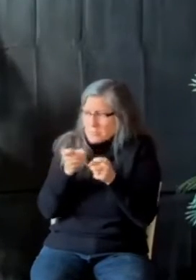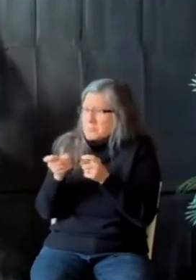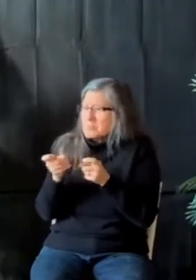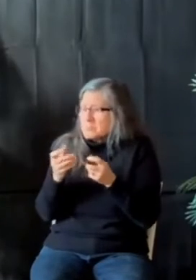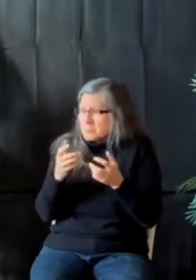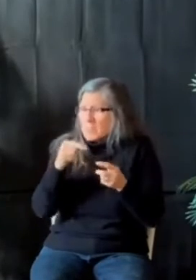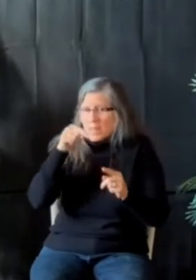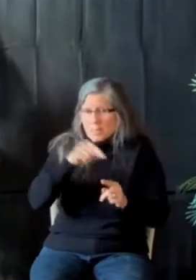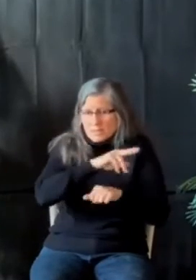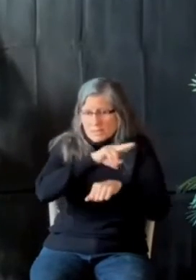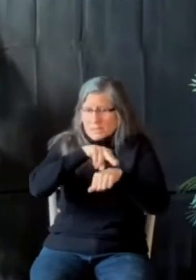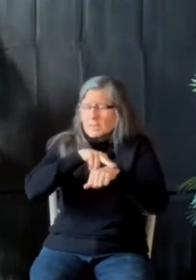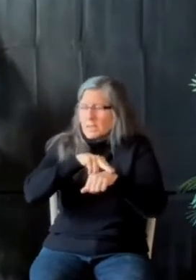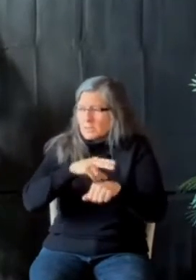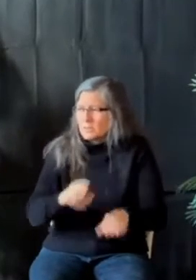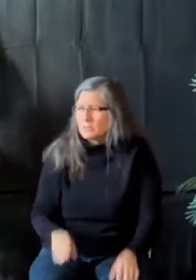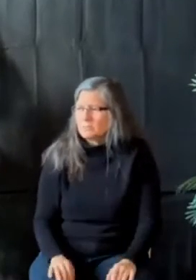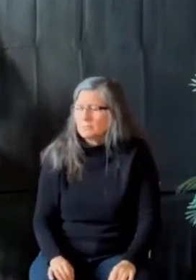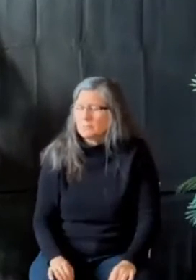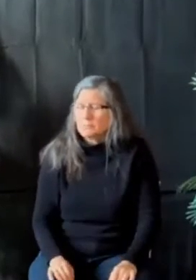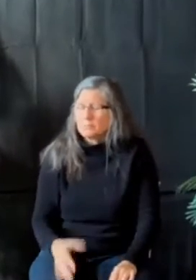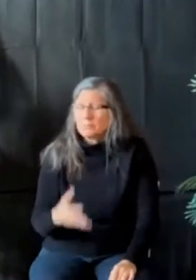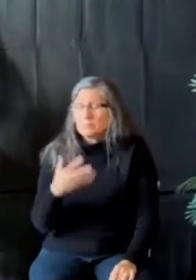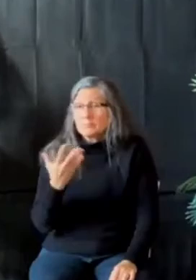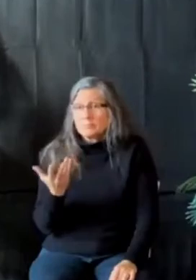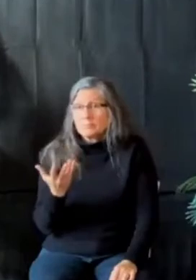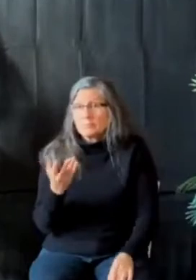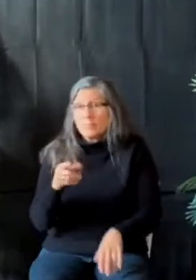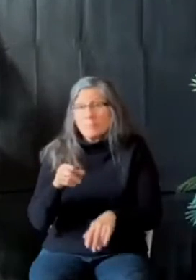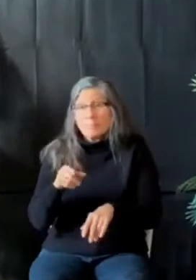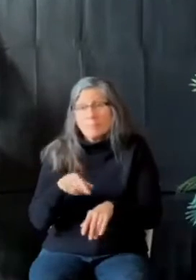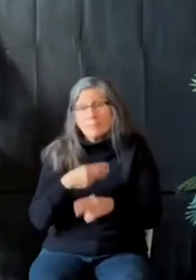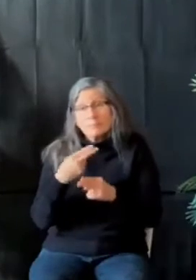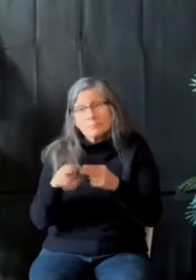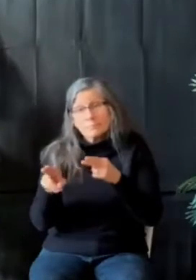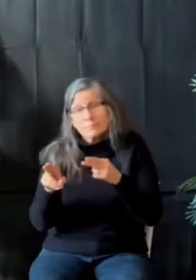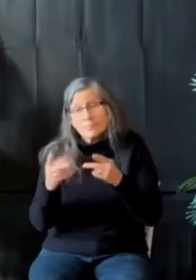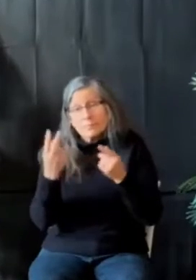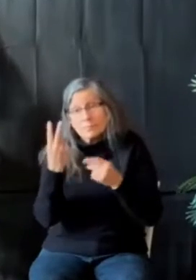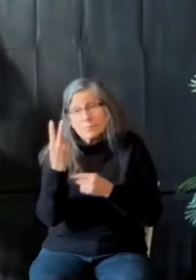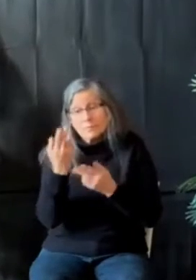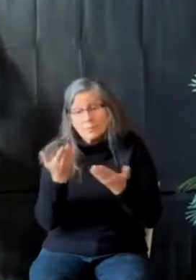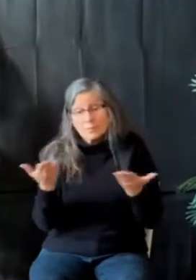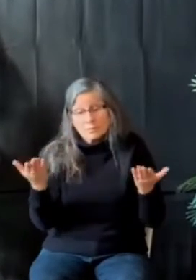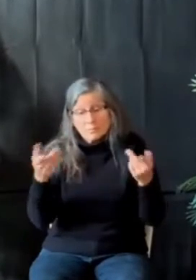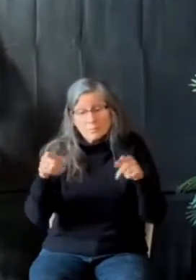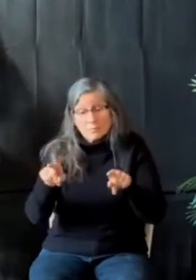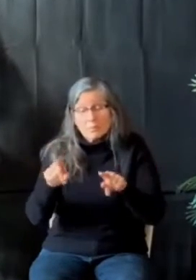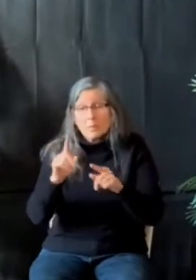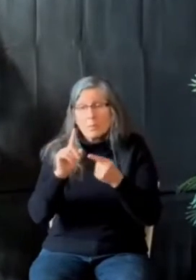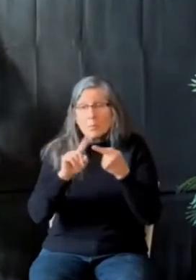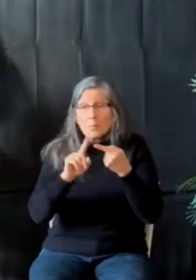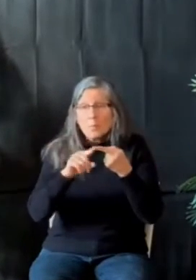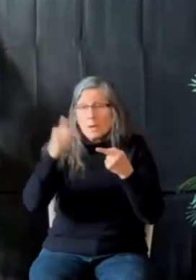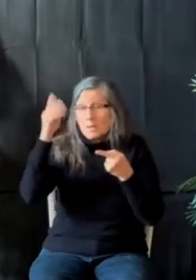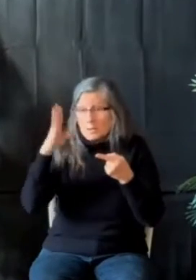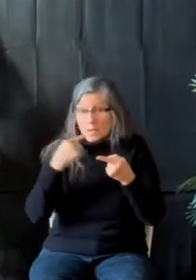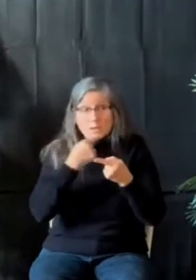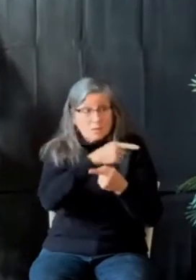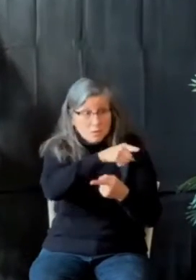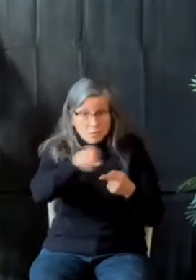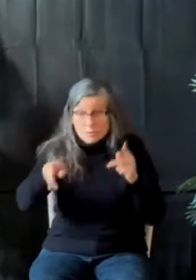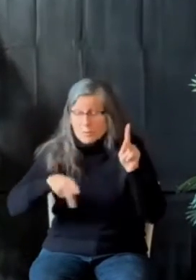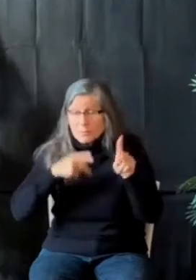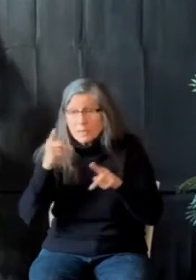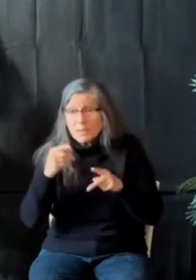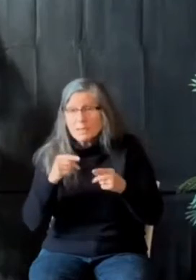of this nation. Well, long and the short of it, two things happened. Number one, God said to them, and these were his words.